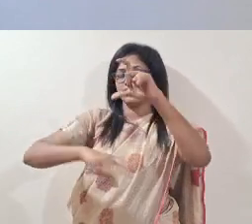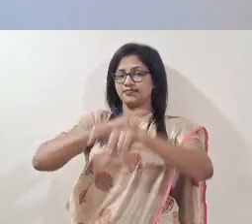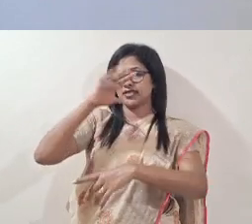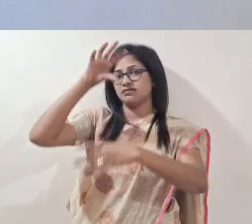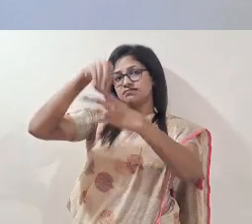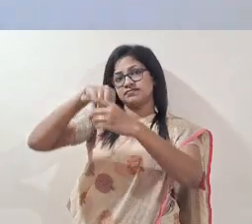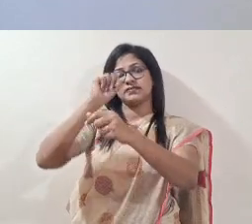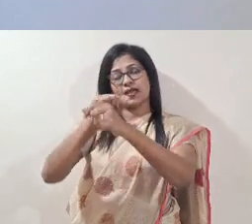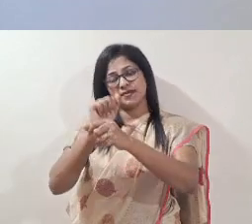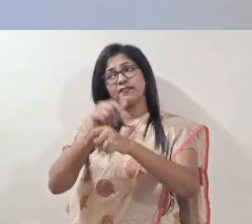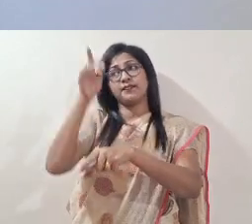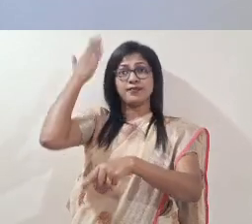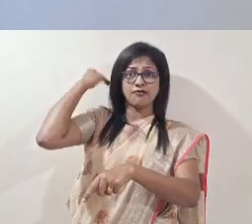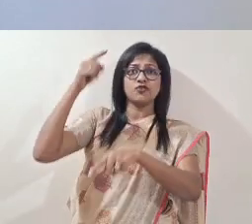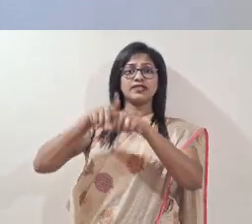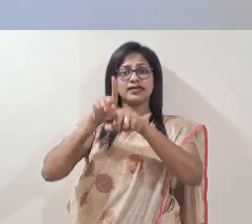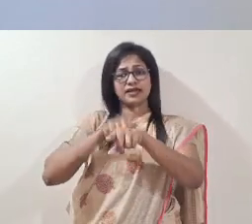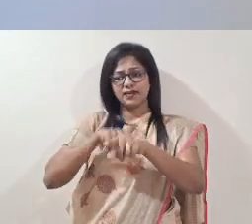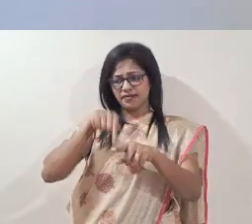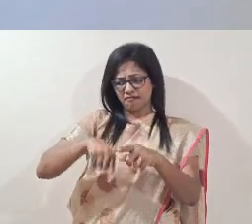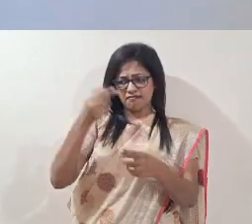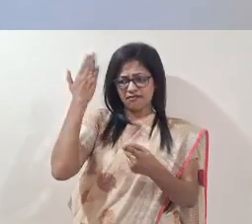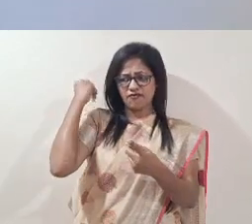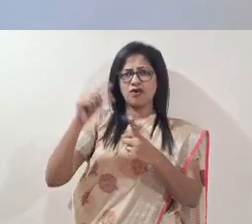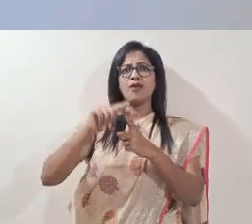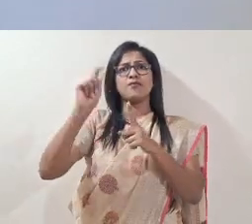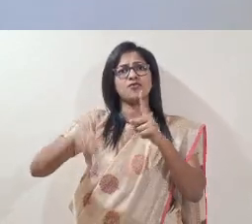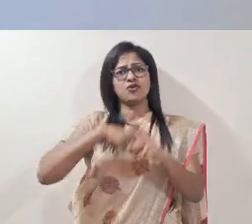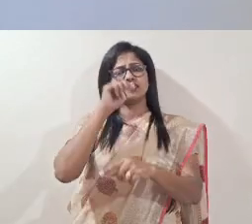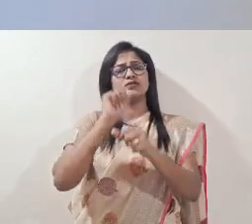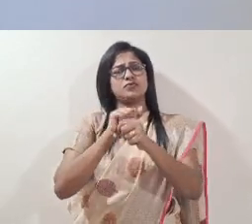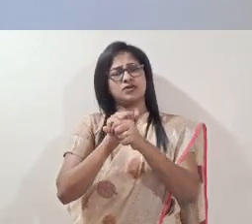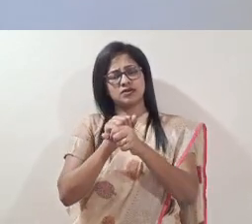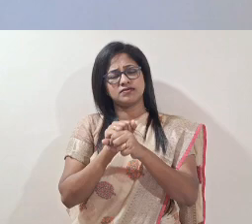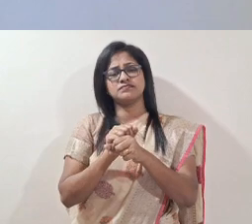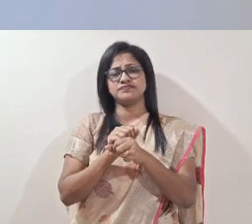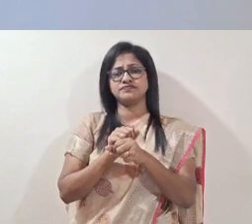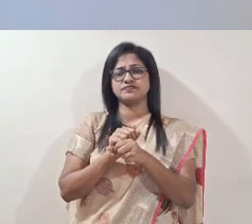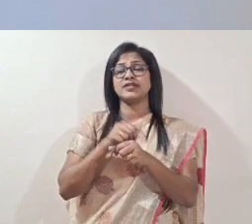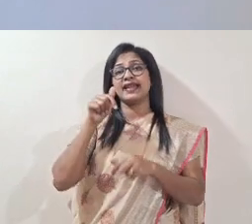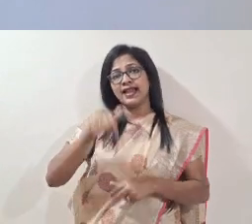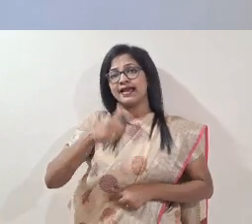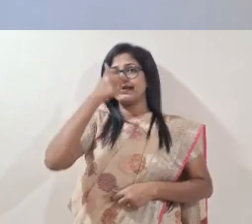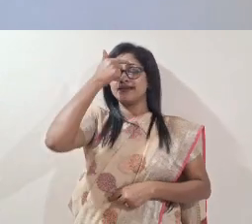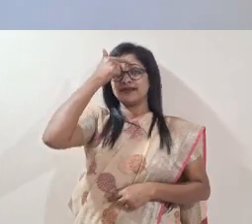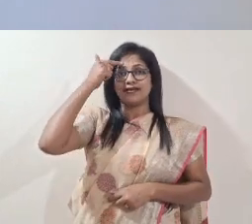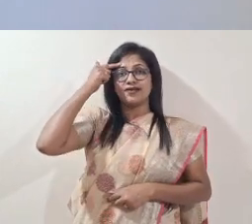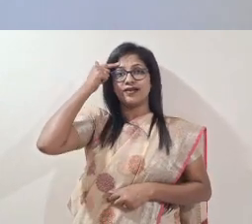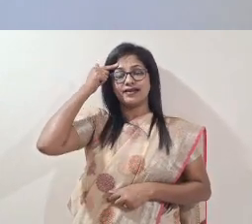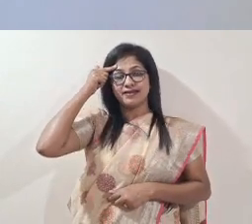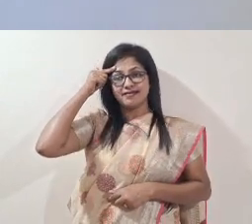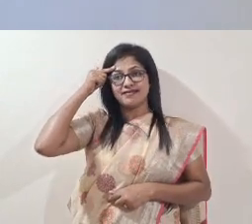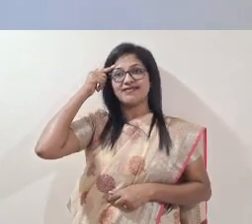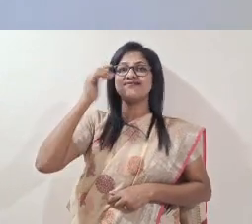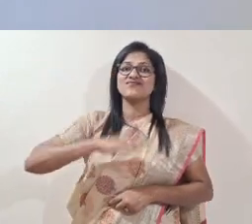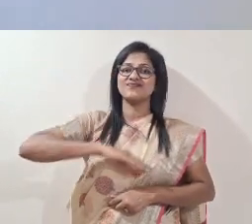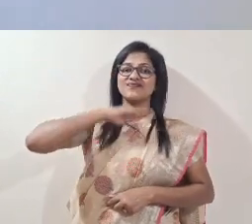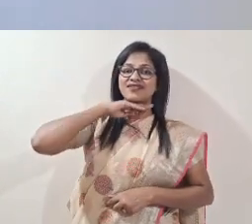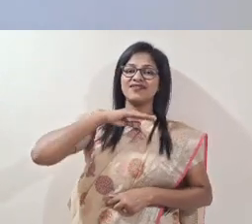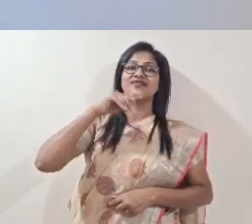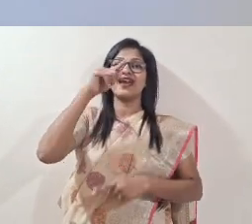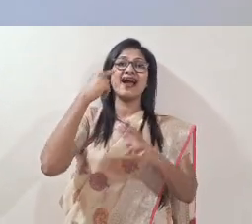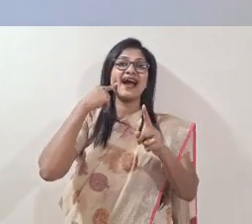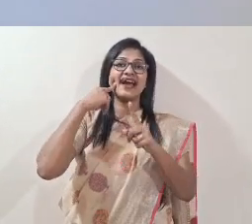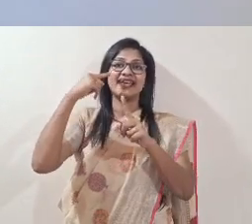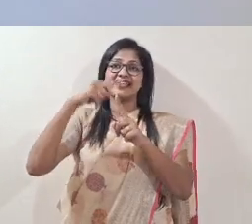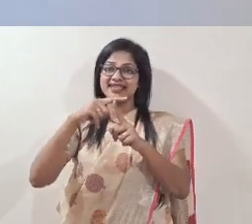that time, I happened to work on this project. And right now, I was lucky enough to get enrolled as an assistant